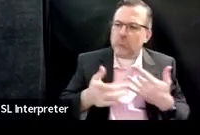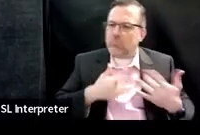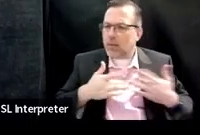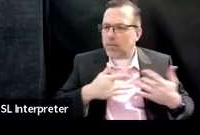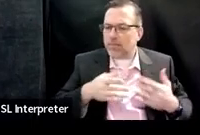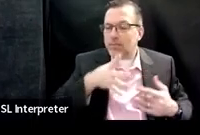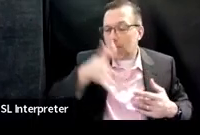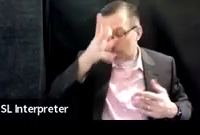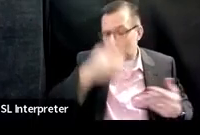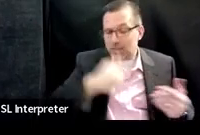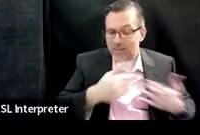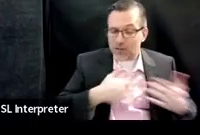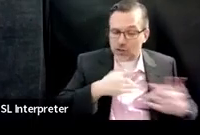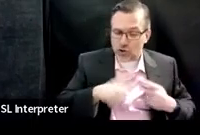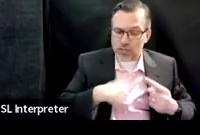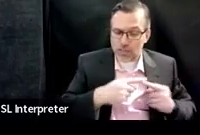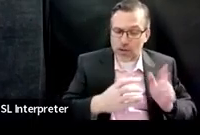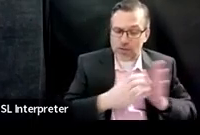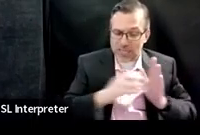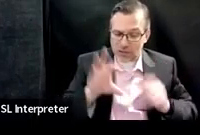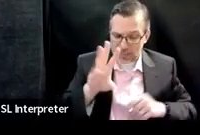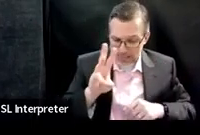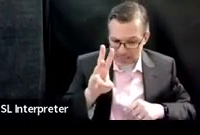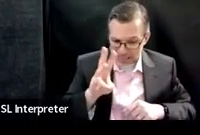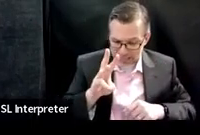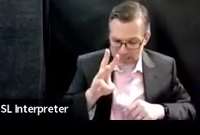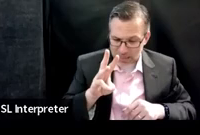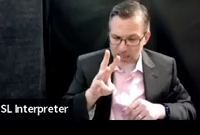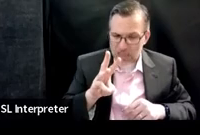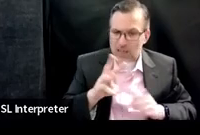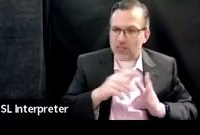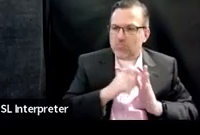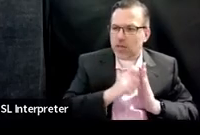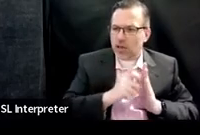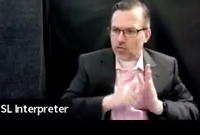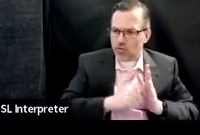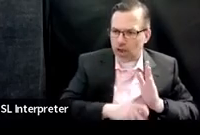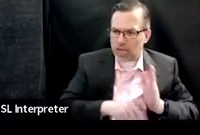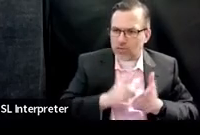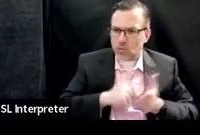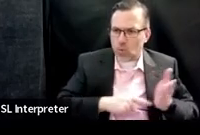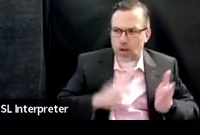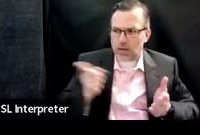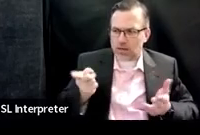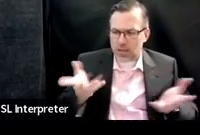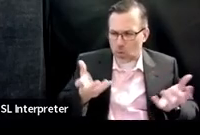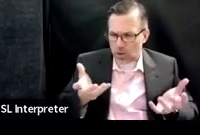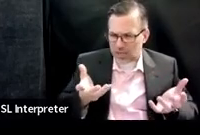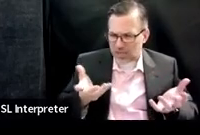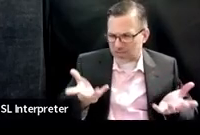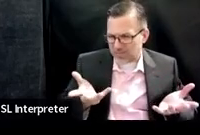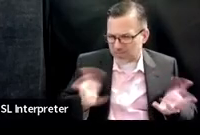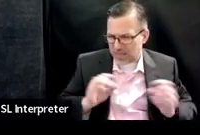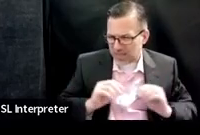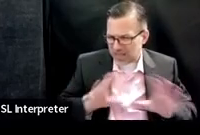section 6 and write what they want in there, if that makes sense.